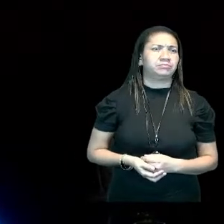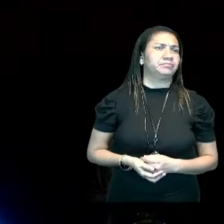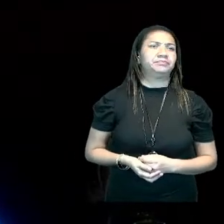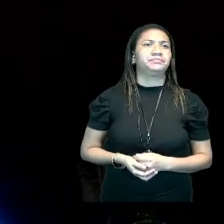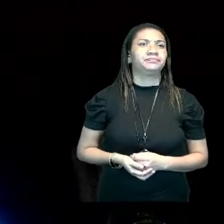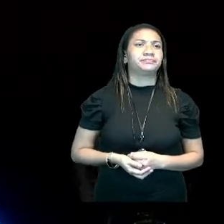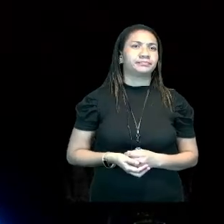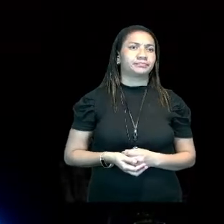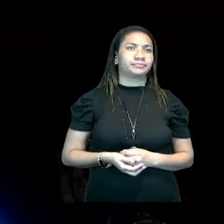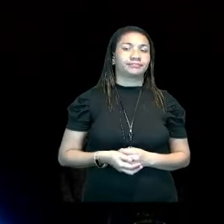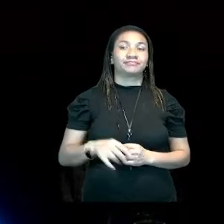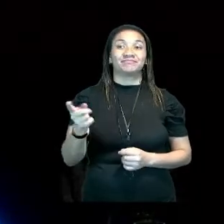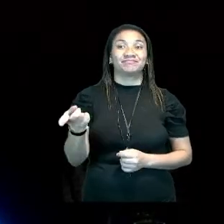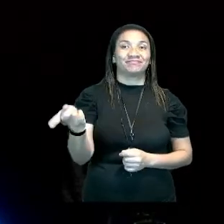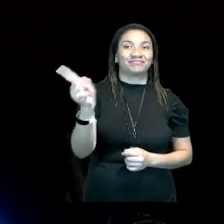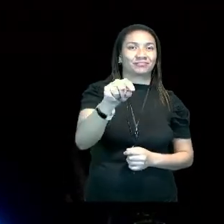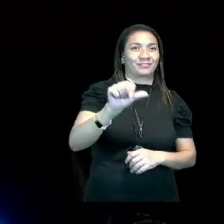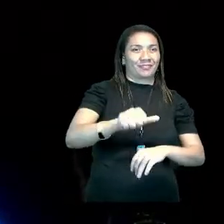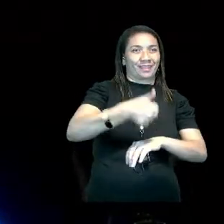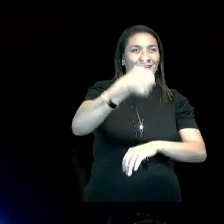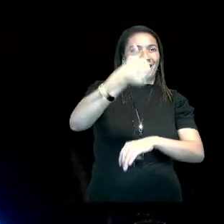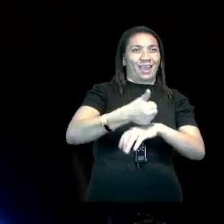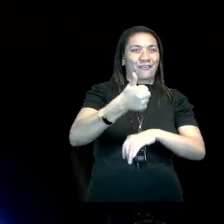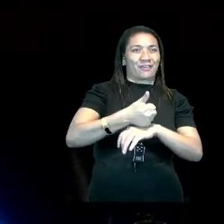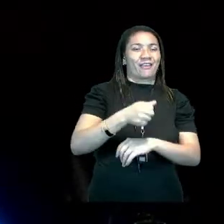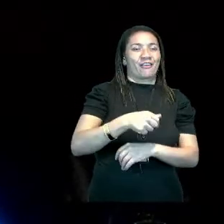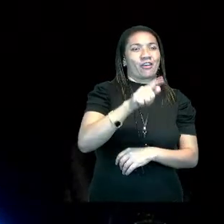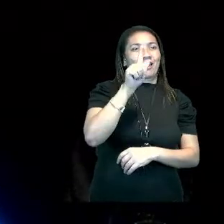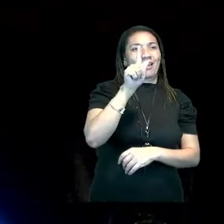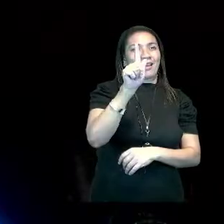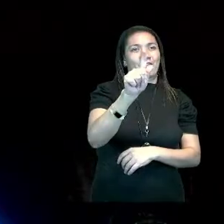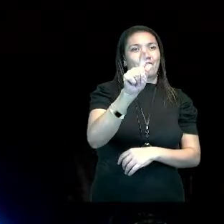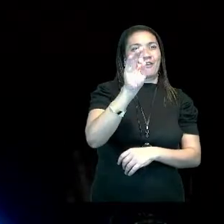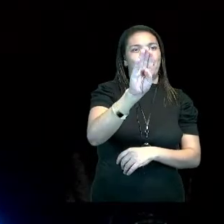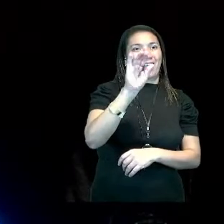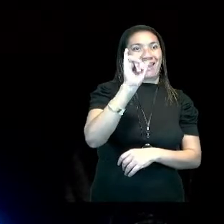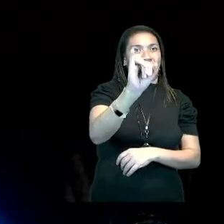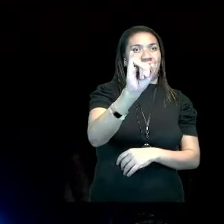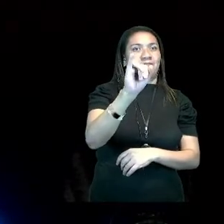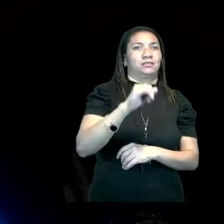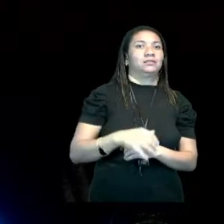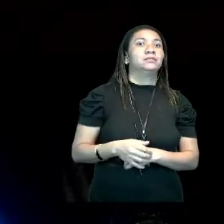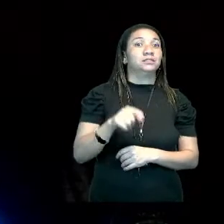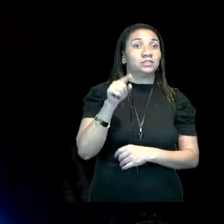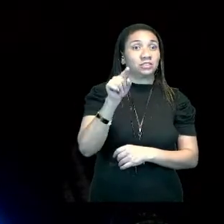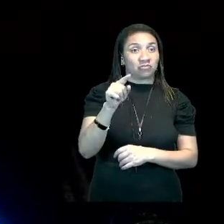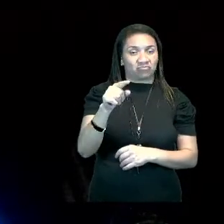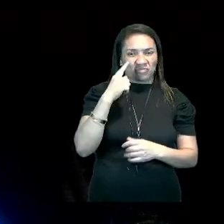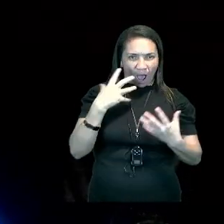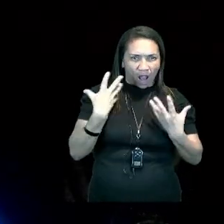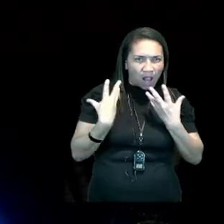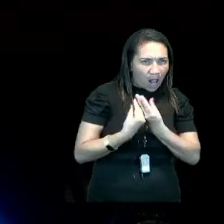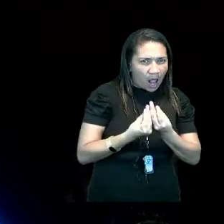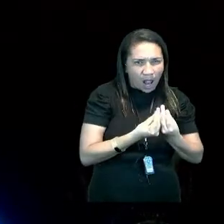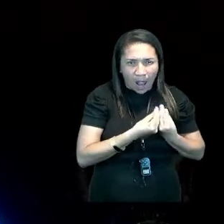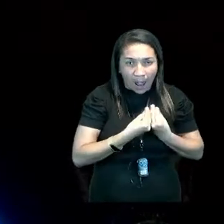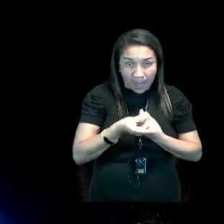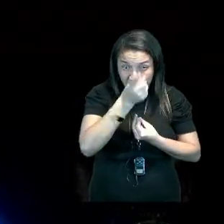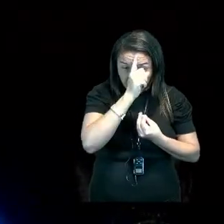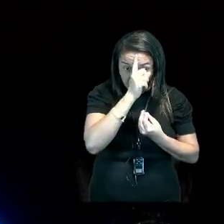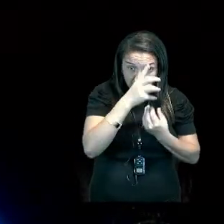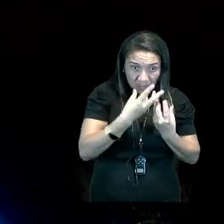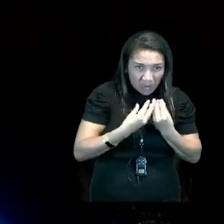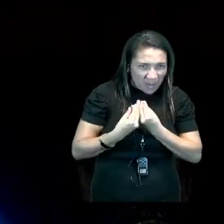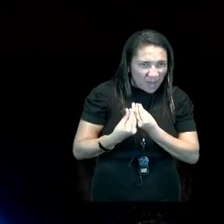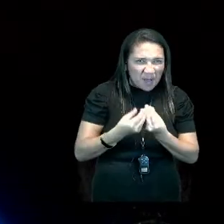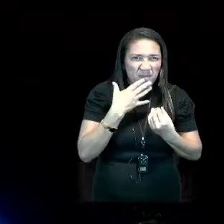of the FBI, and he used the entire might of that agency to deliver me into the arms of